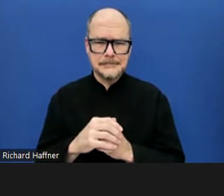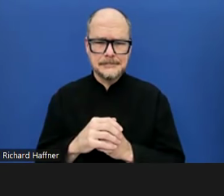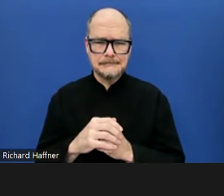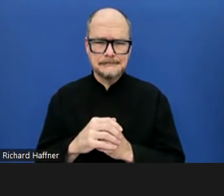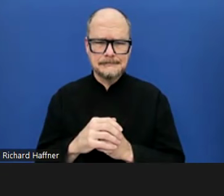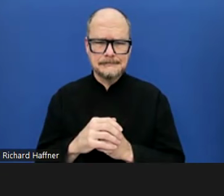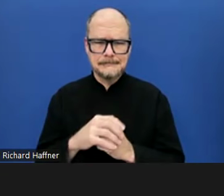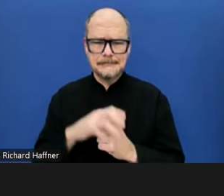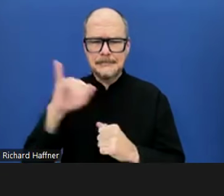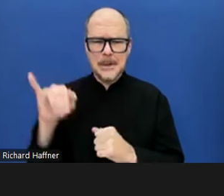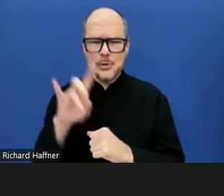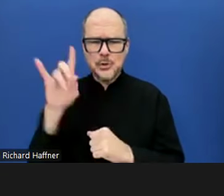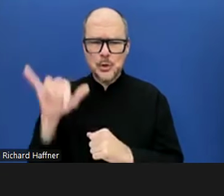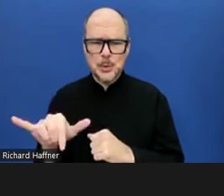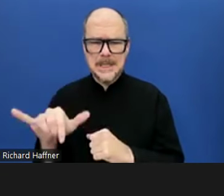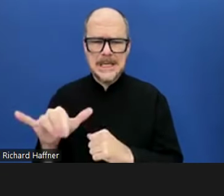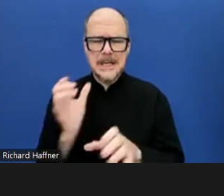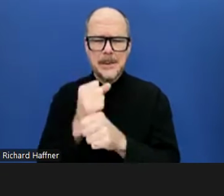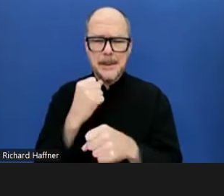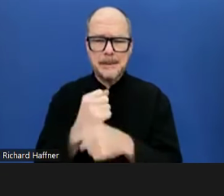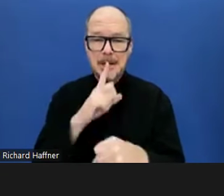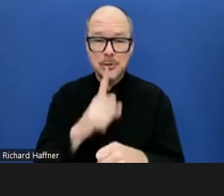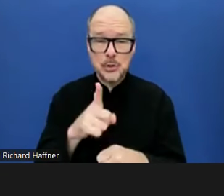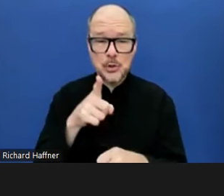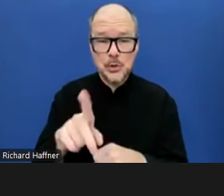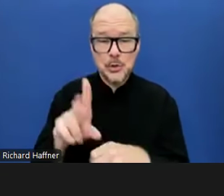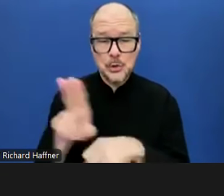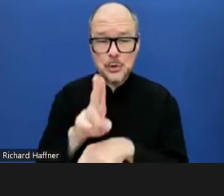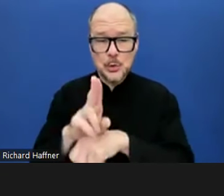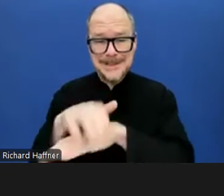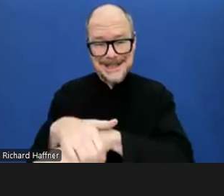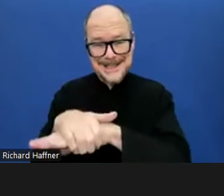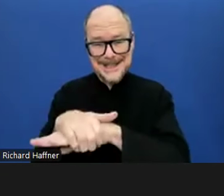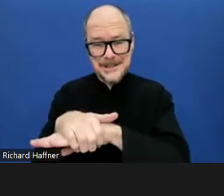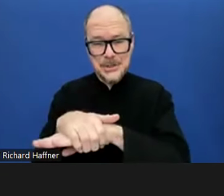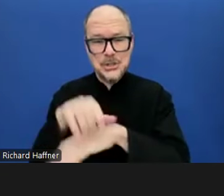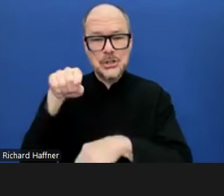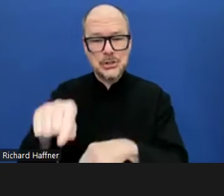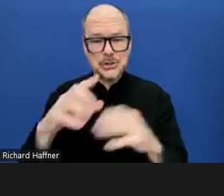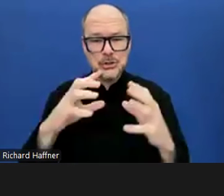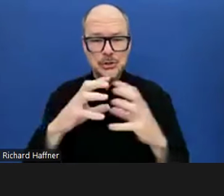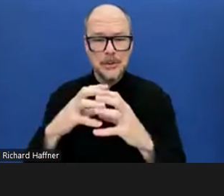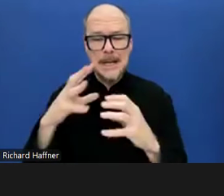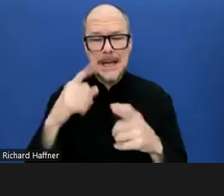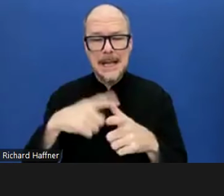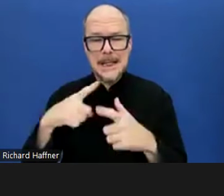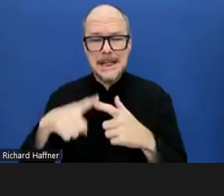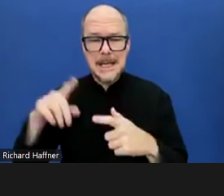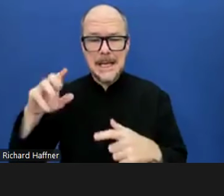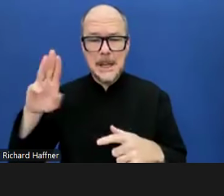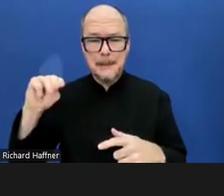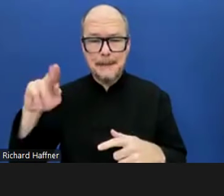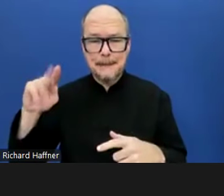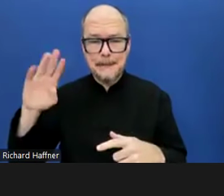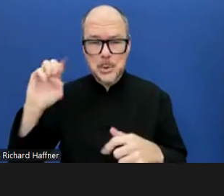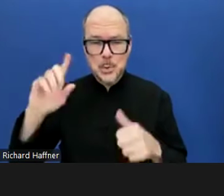Judy, I just want to make sure, are you using the English channel, English, and then mute original audio?